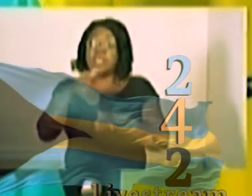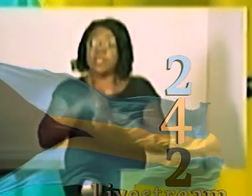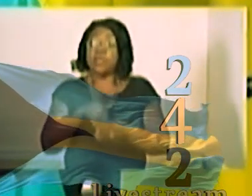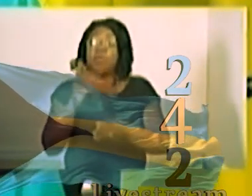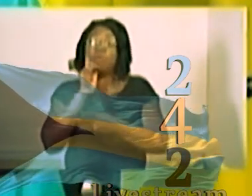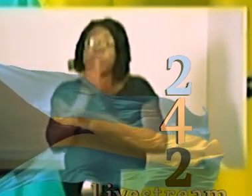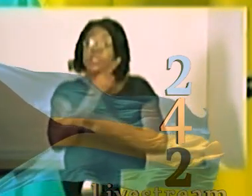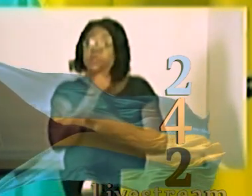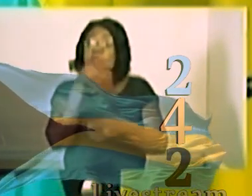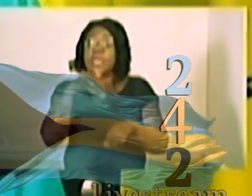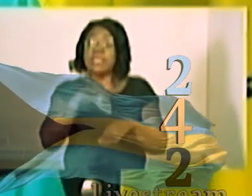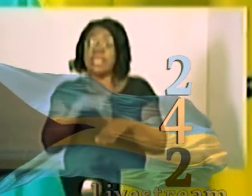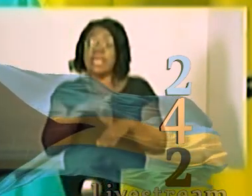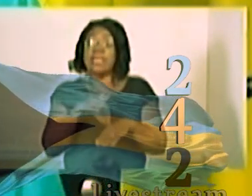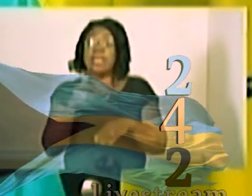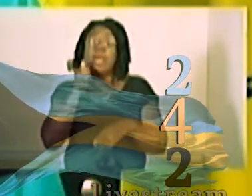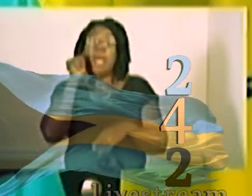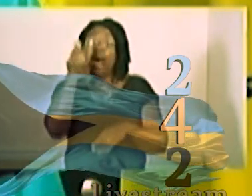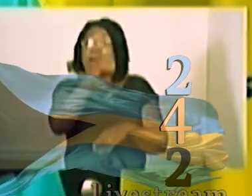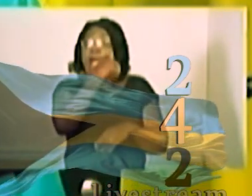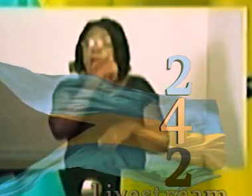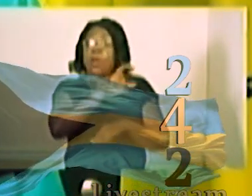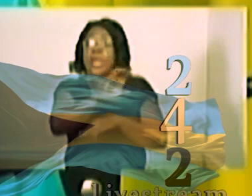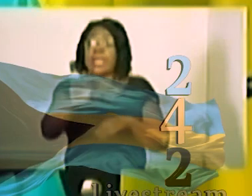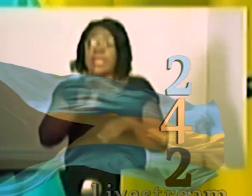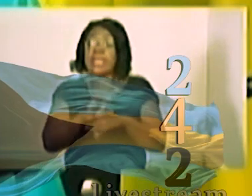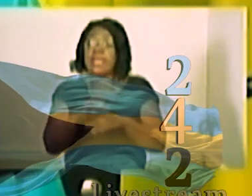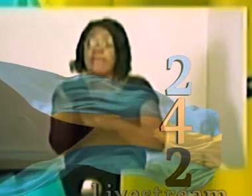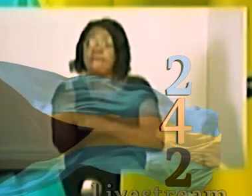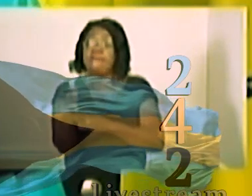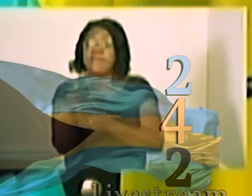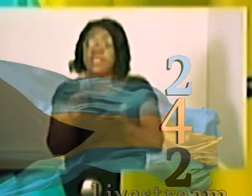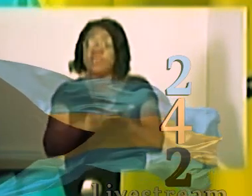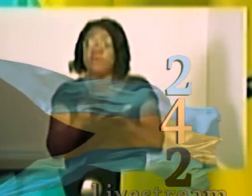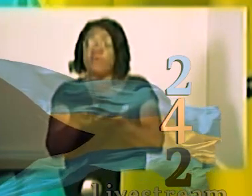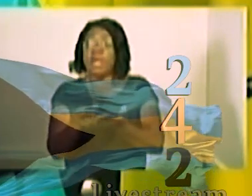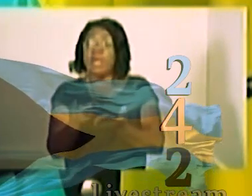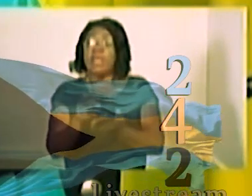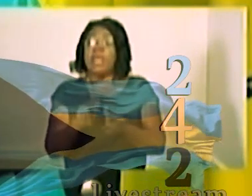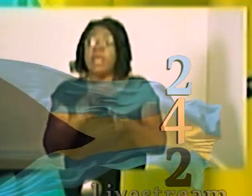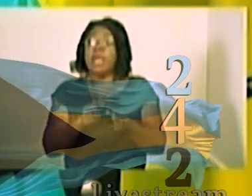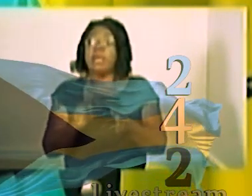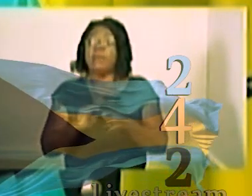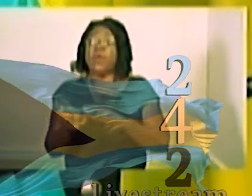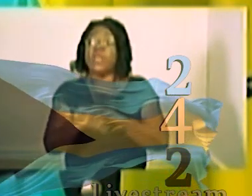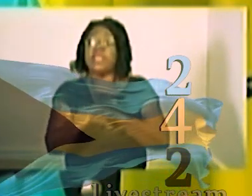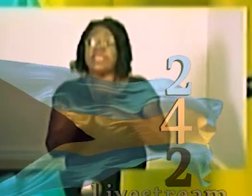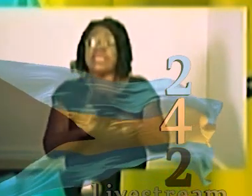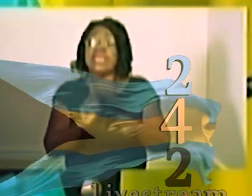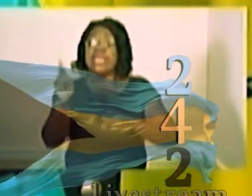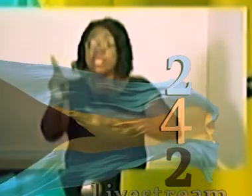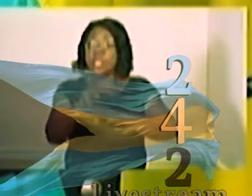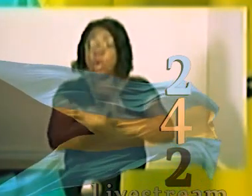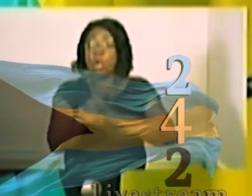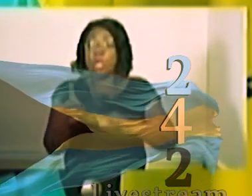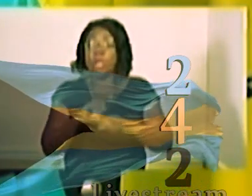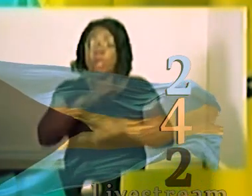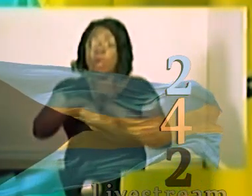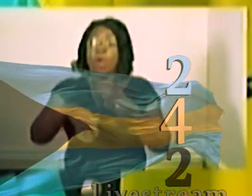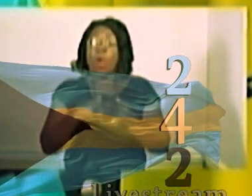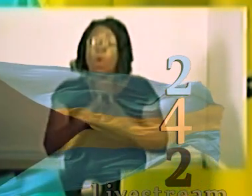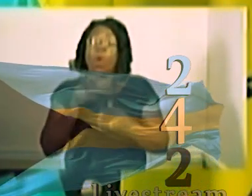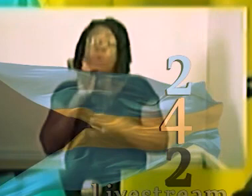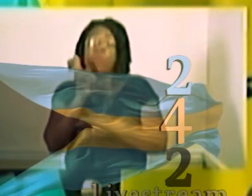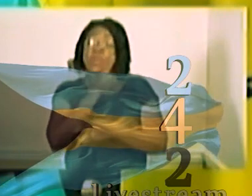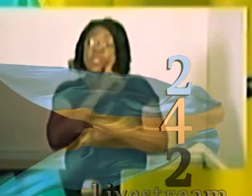restaurants at Araki Fish Fry and Portiski Dock. All